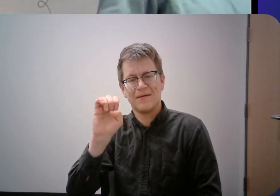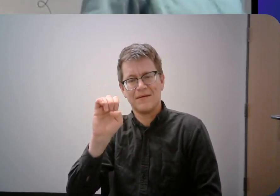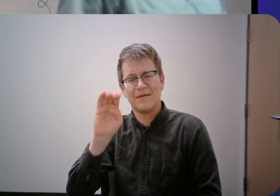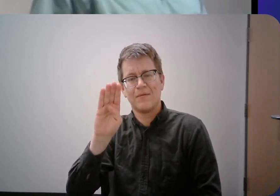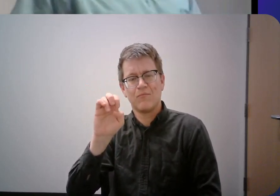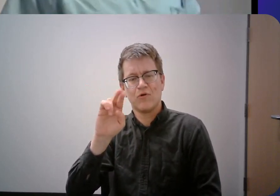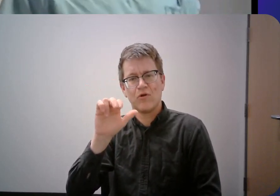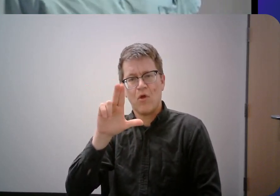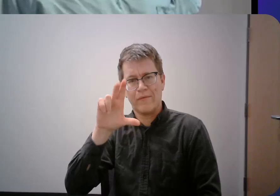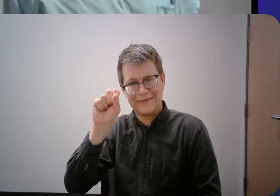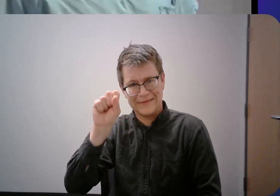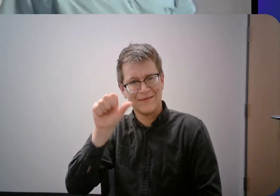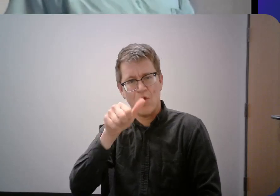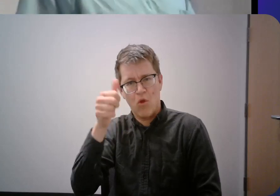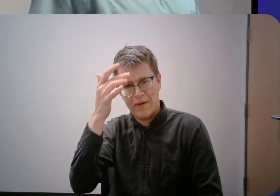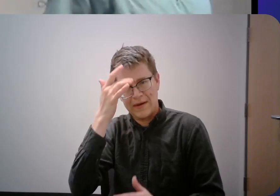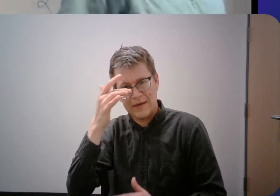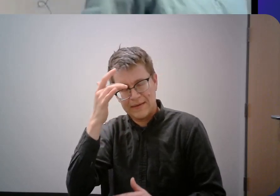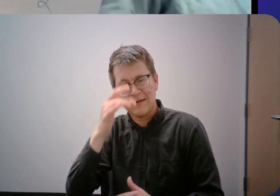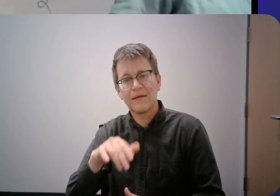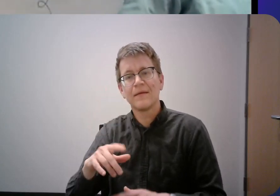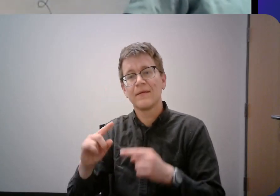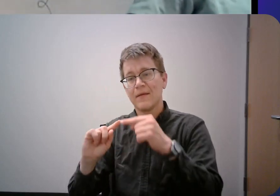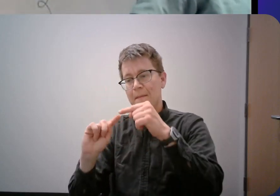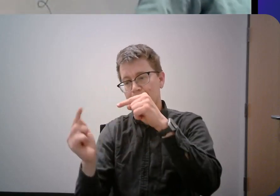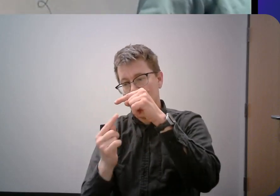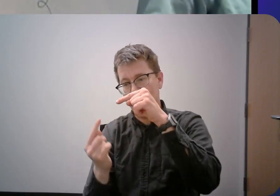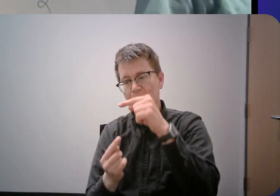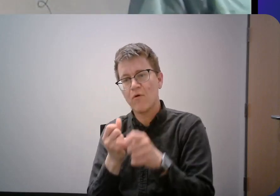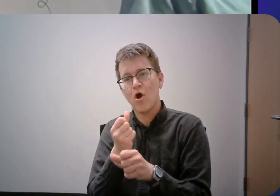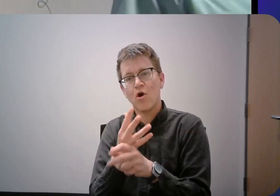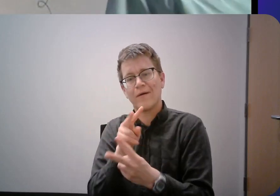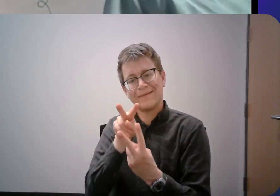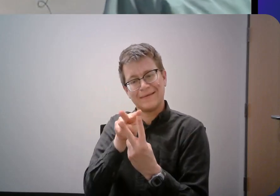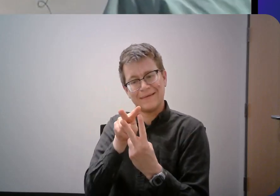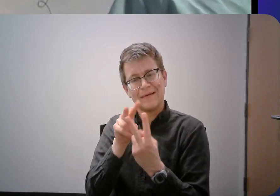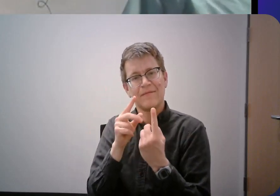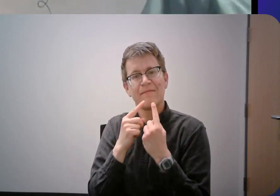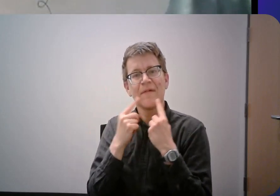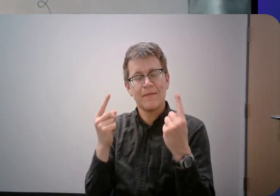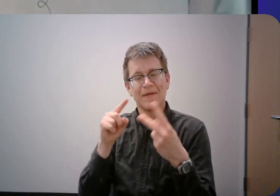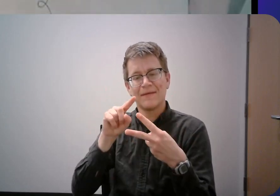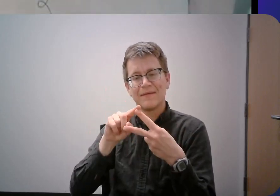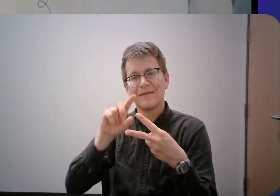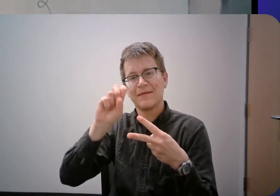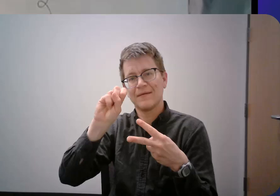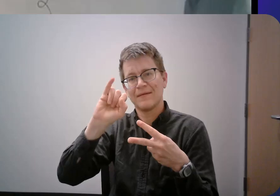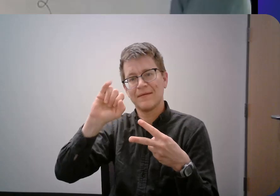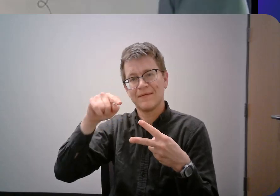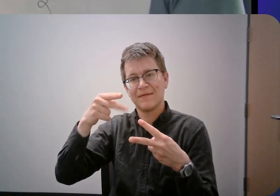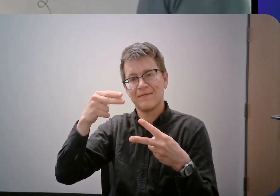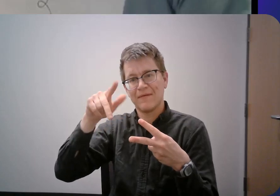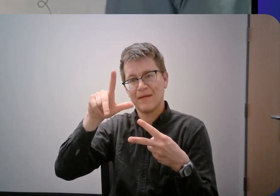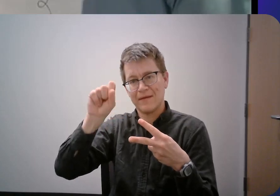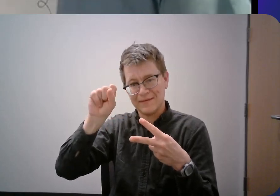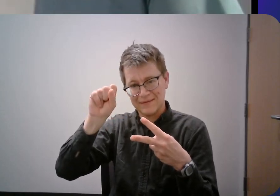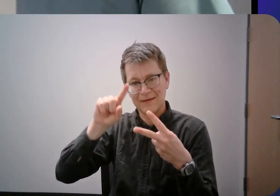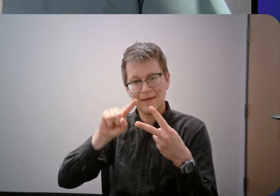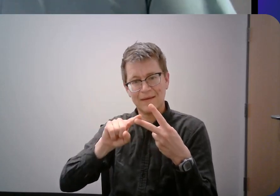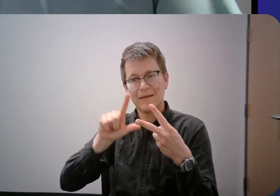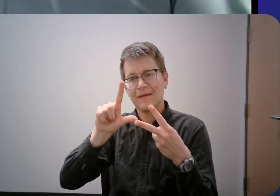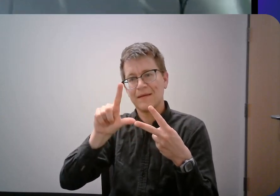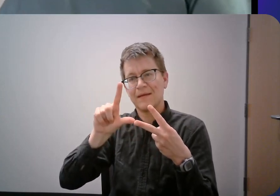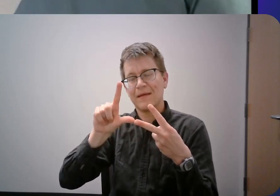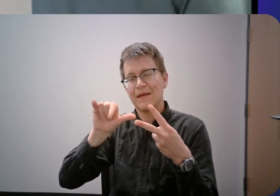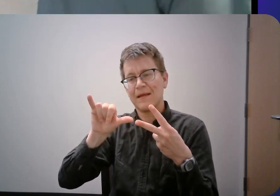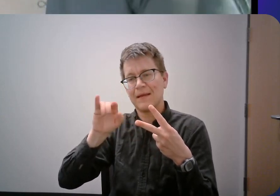Lyme disease. Okay, that's when you get bitten by a tick. And by the way, Lyme disease and syphilis are almost identical diseases.